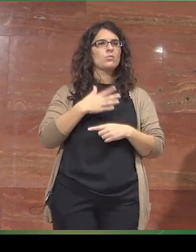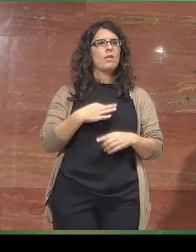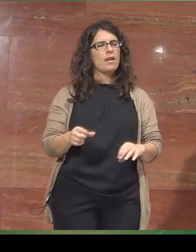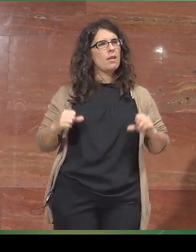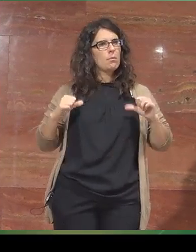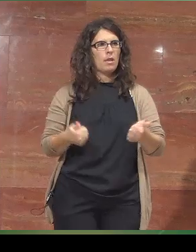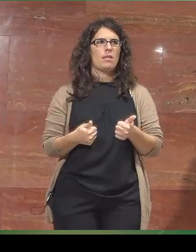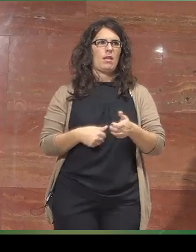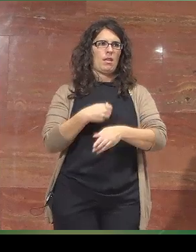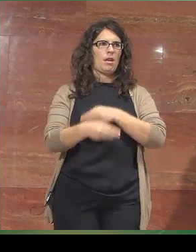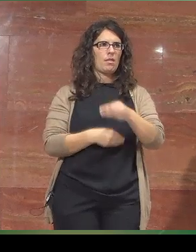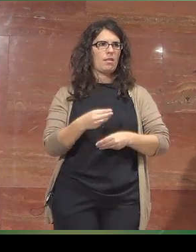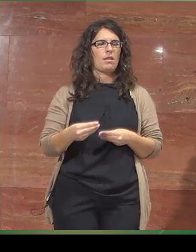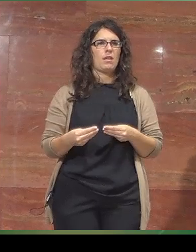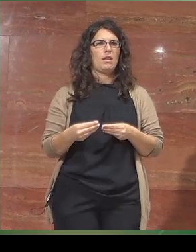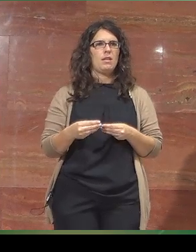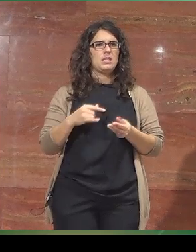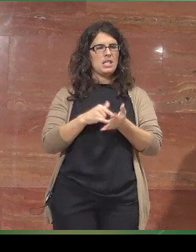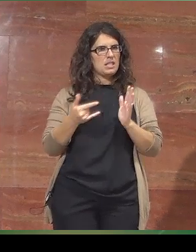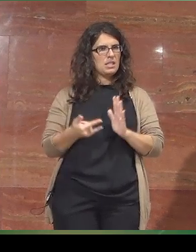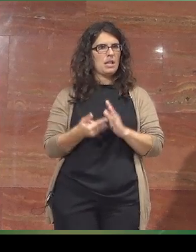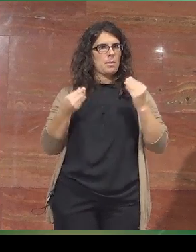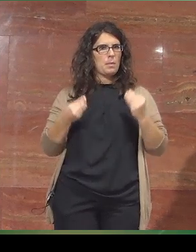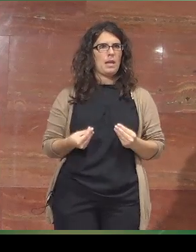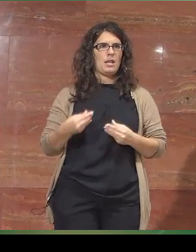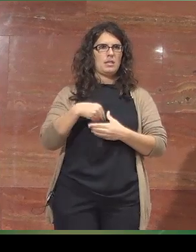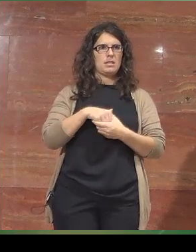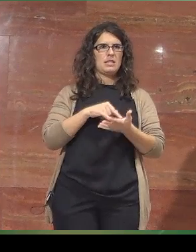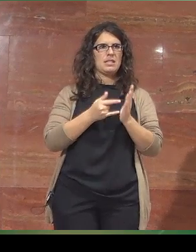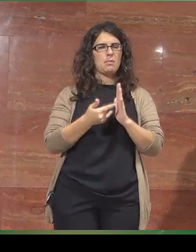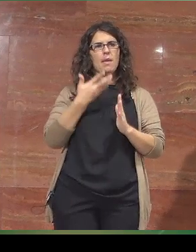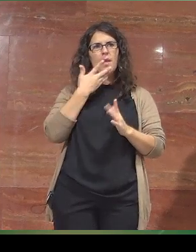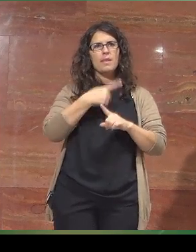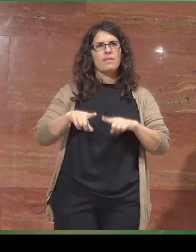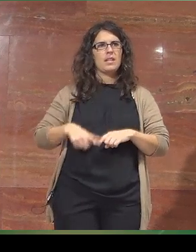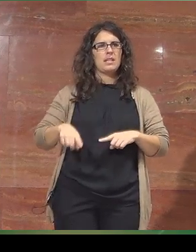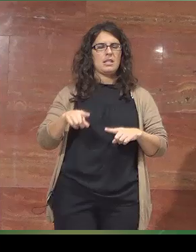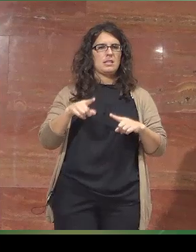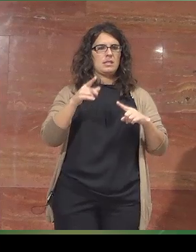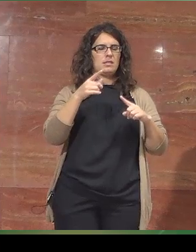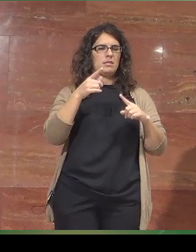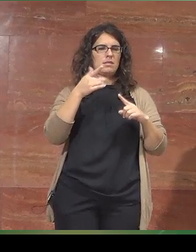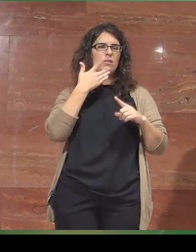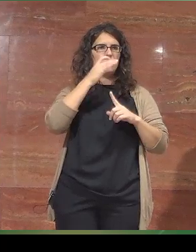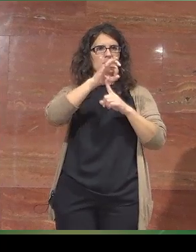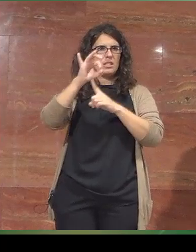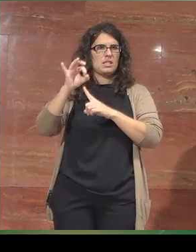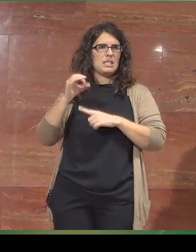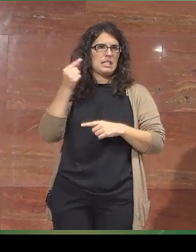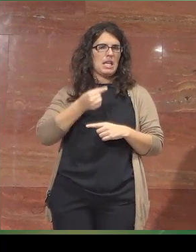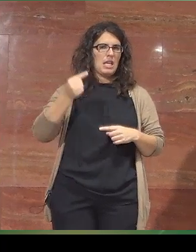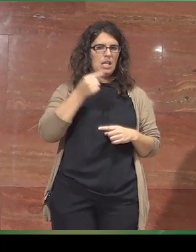in a sign system, so we don't have to under-level this. And I think really a